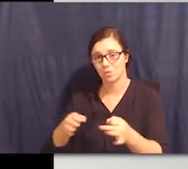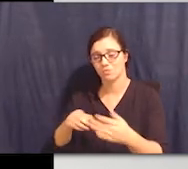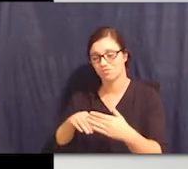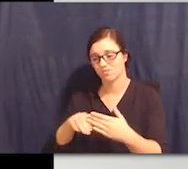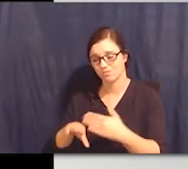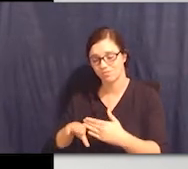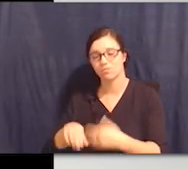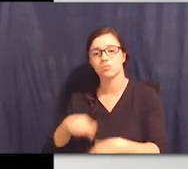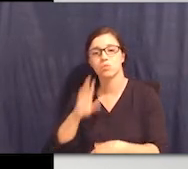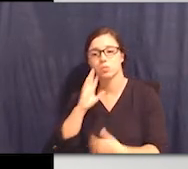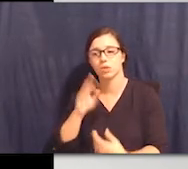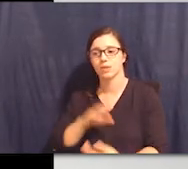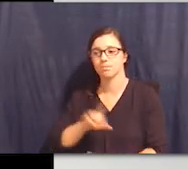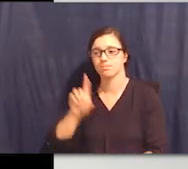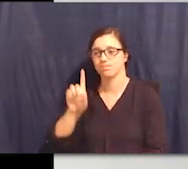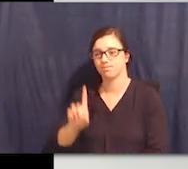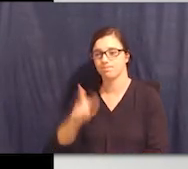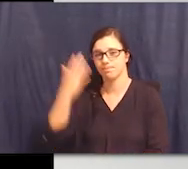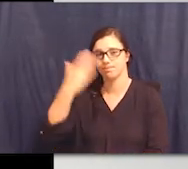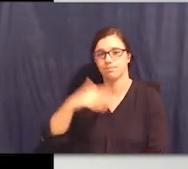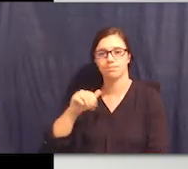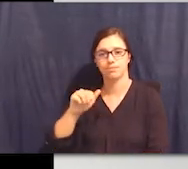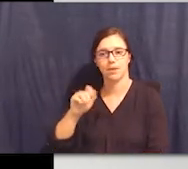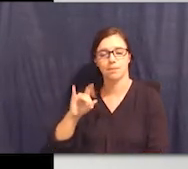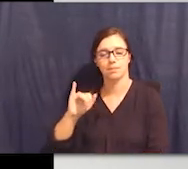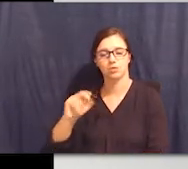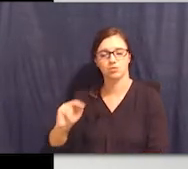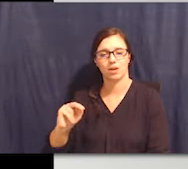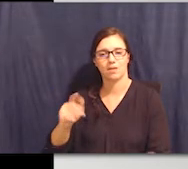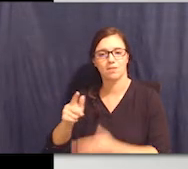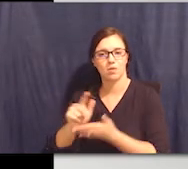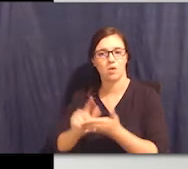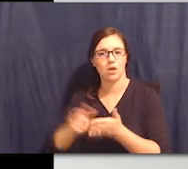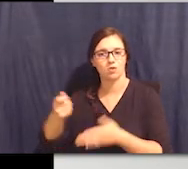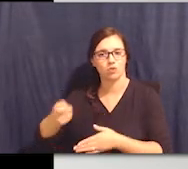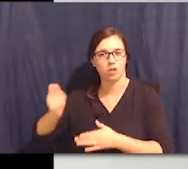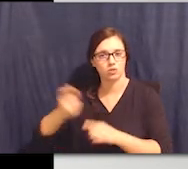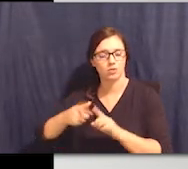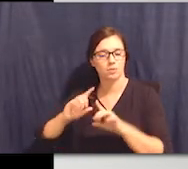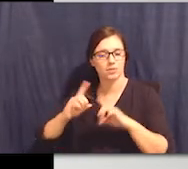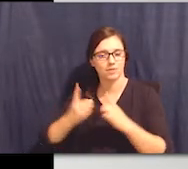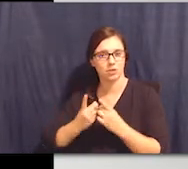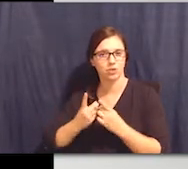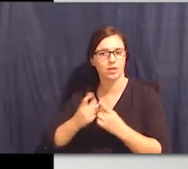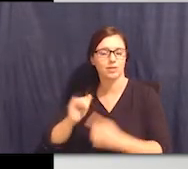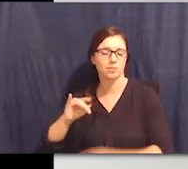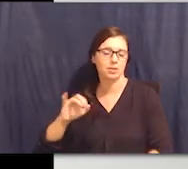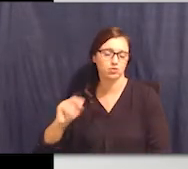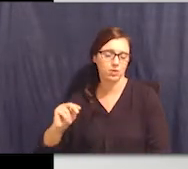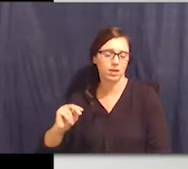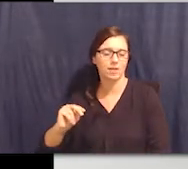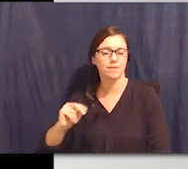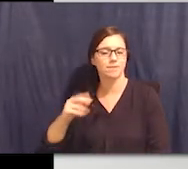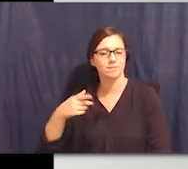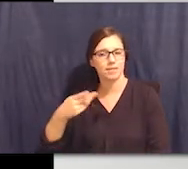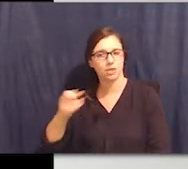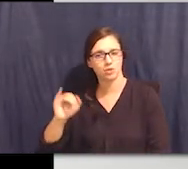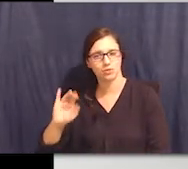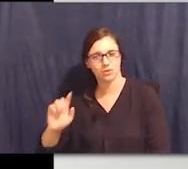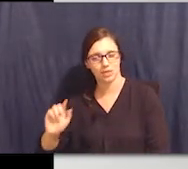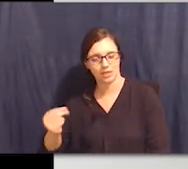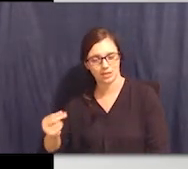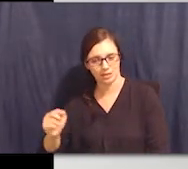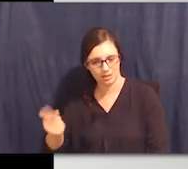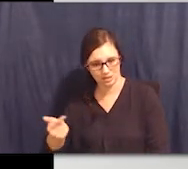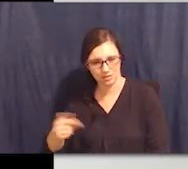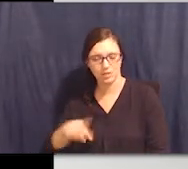and in a hearing you will go before an administrative law judge from the Division of Administrative Hearing, or DOA, and the